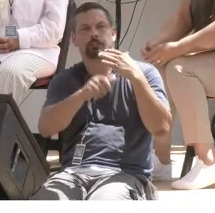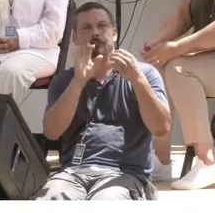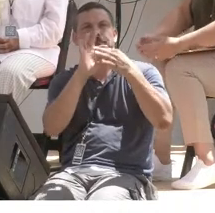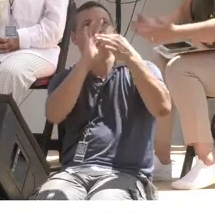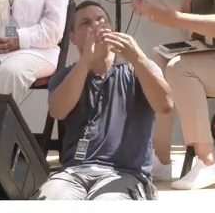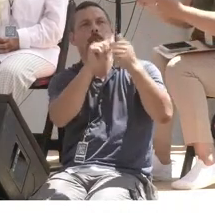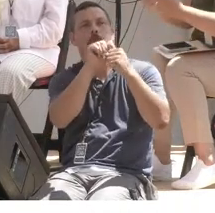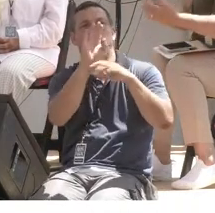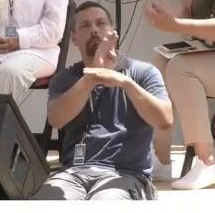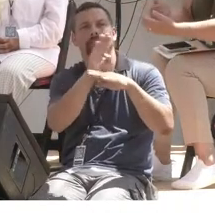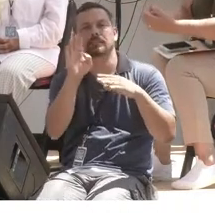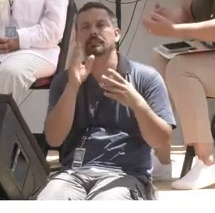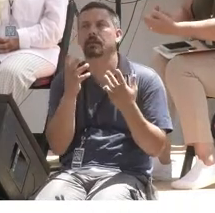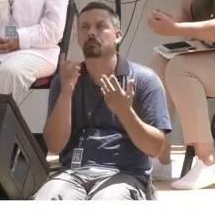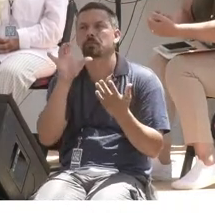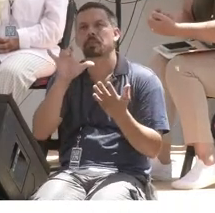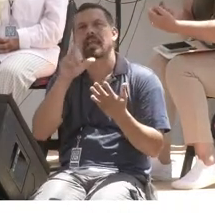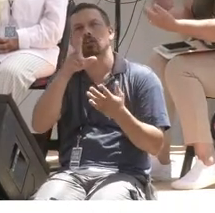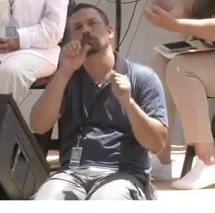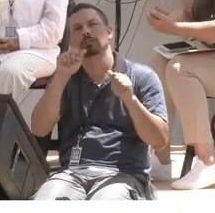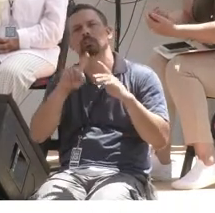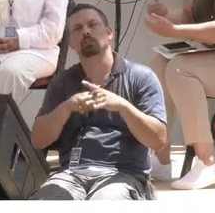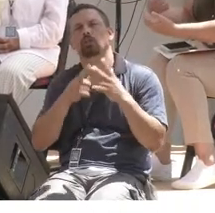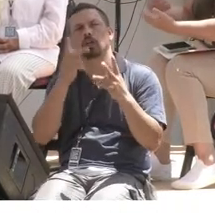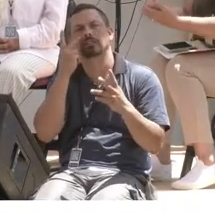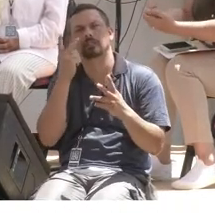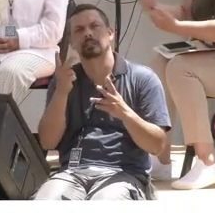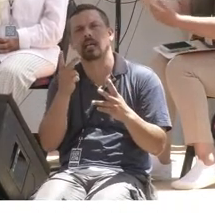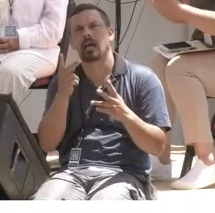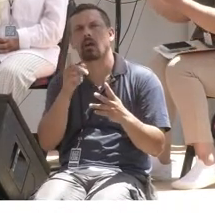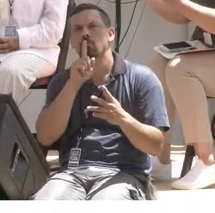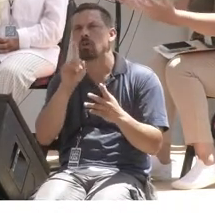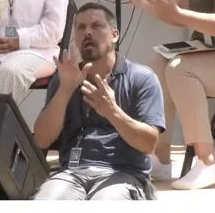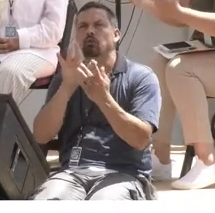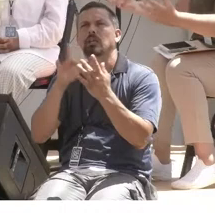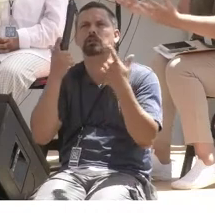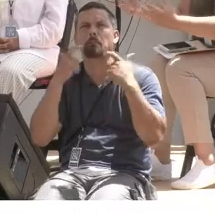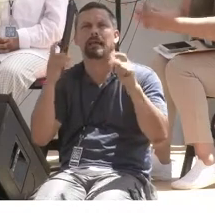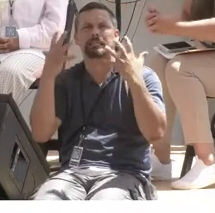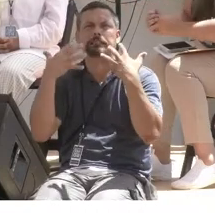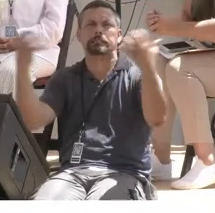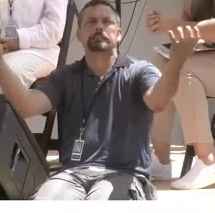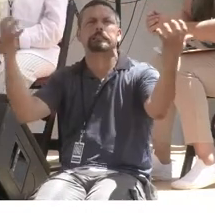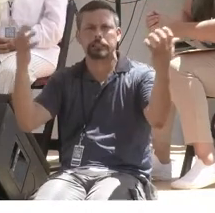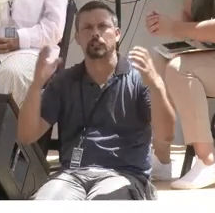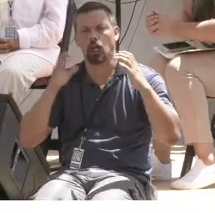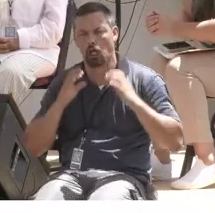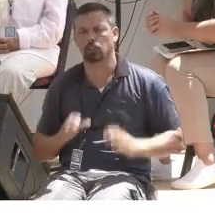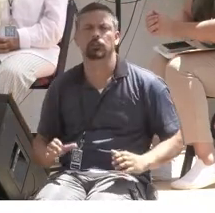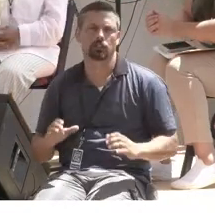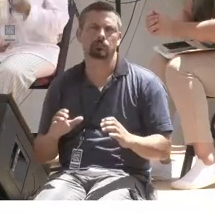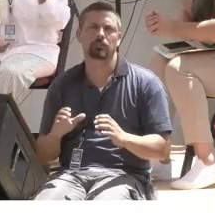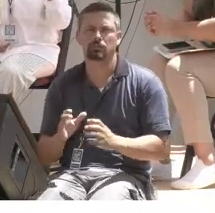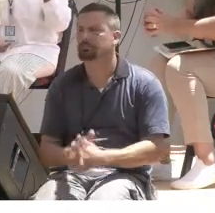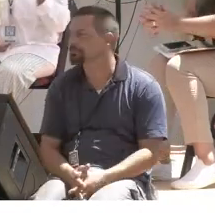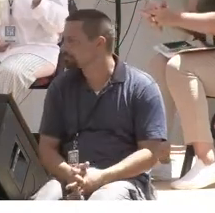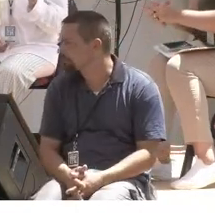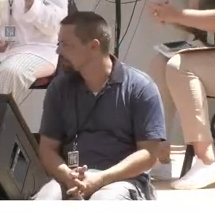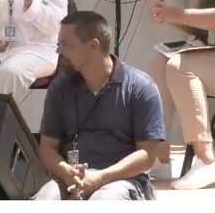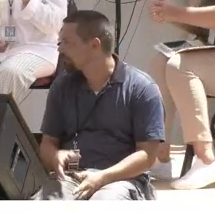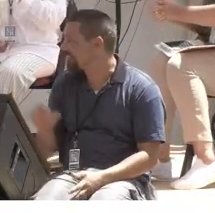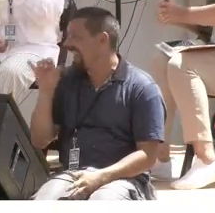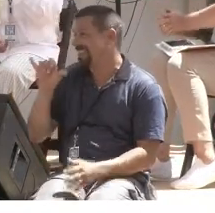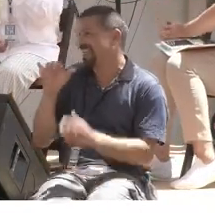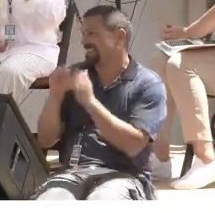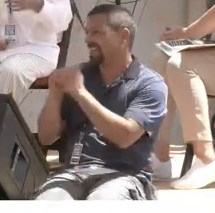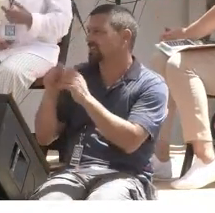them, that's when you can start to really reach a good, strong consumer footfall. This is how it started with me,